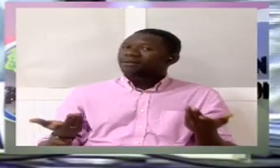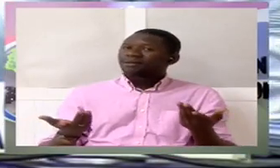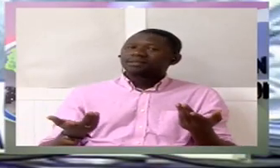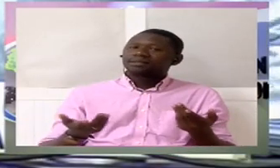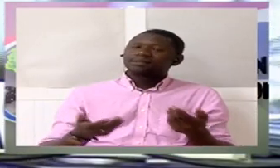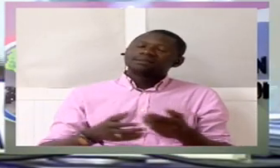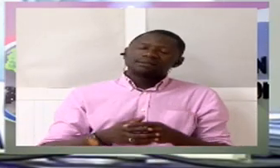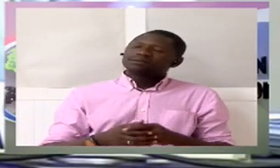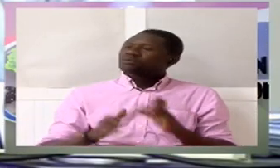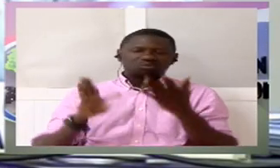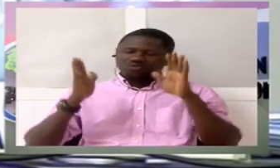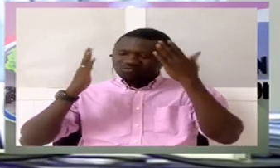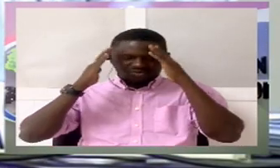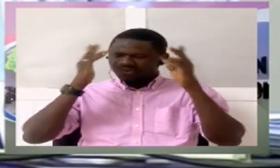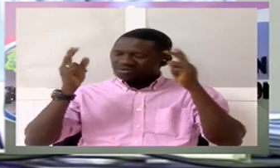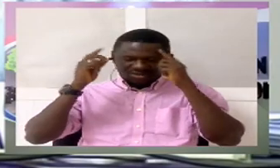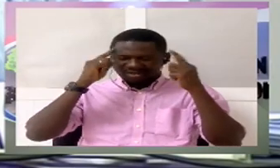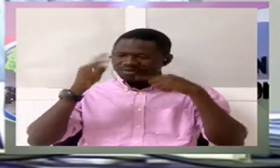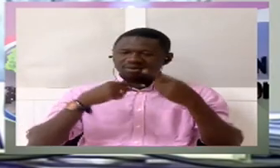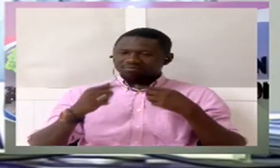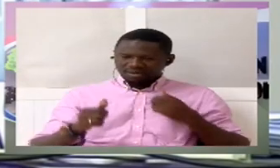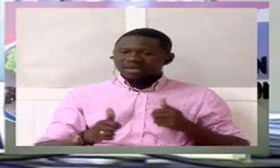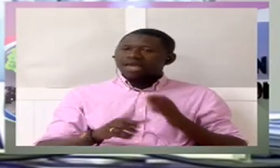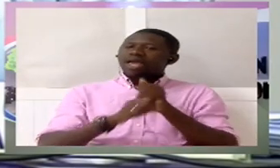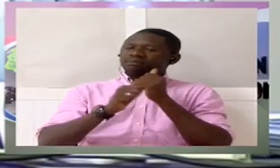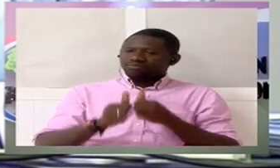guide you, no problem. Okay.